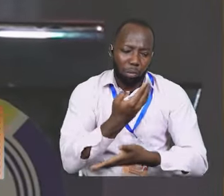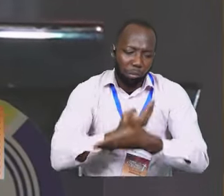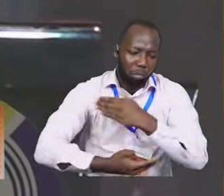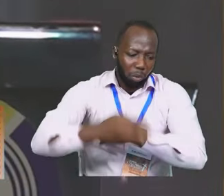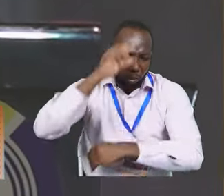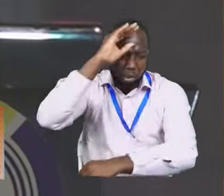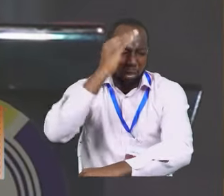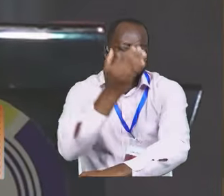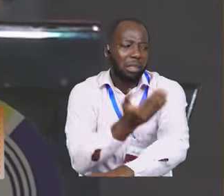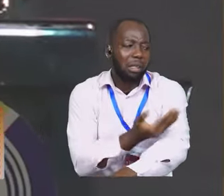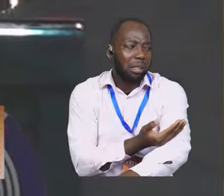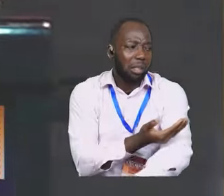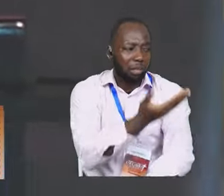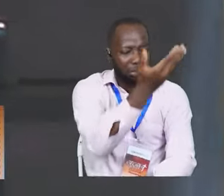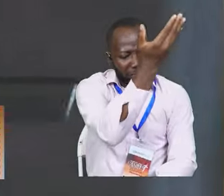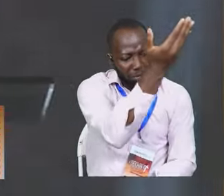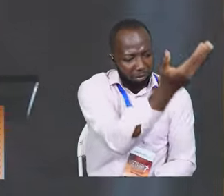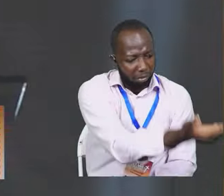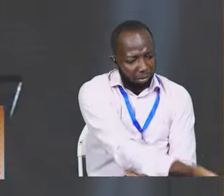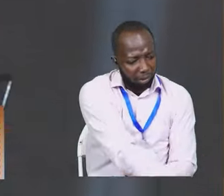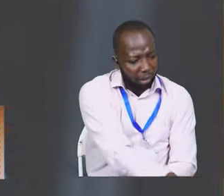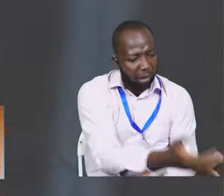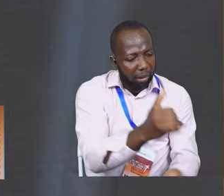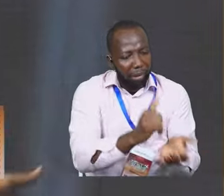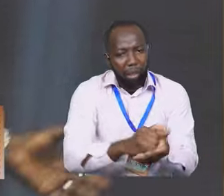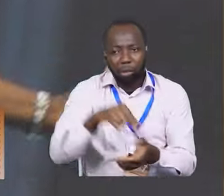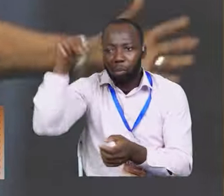That He gave His only begotten Son.